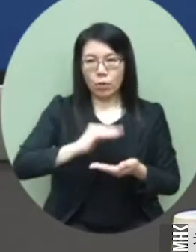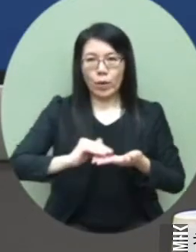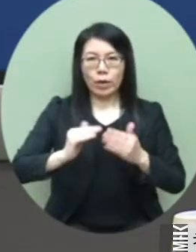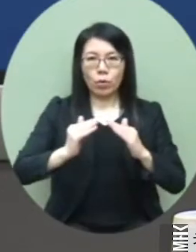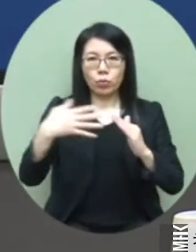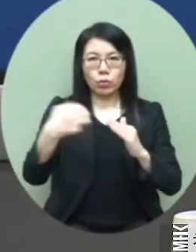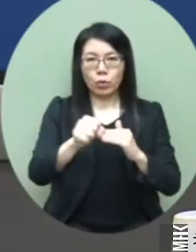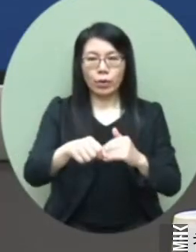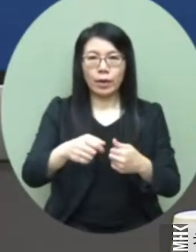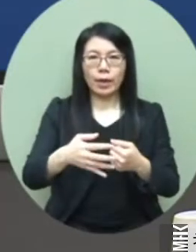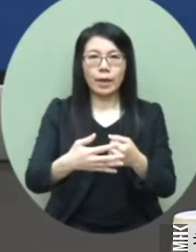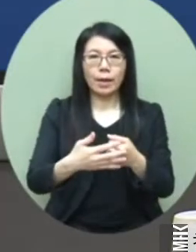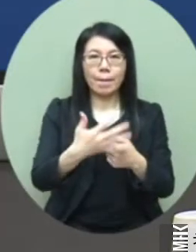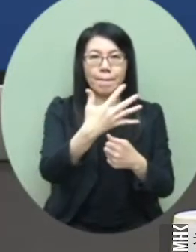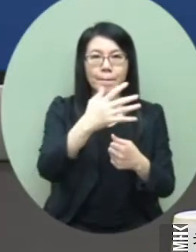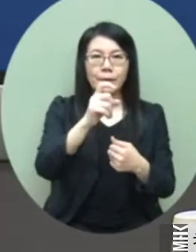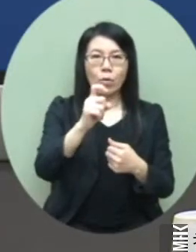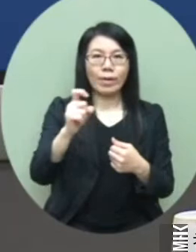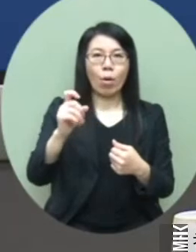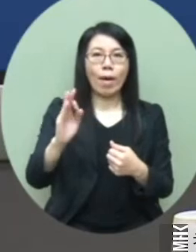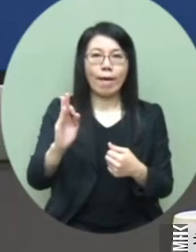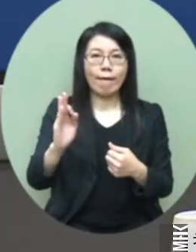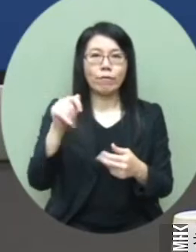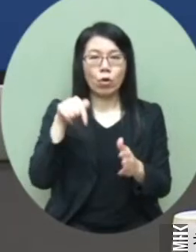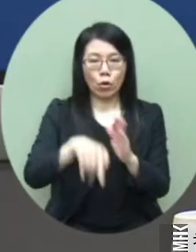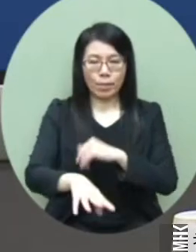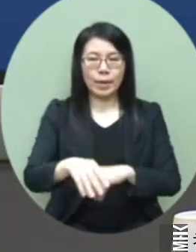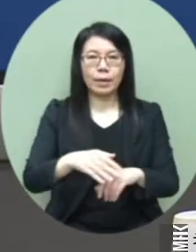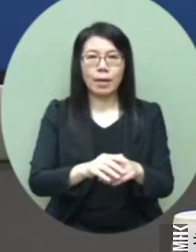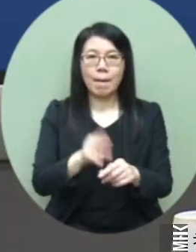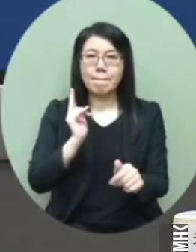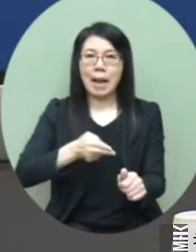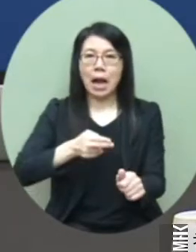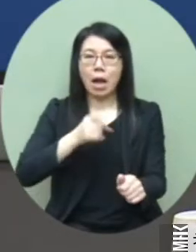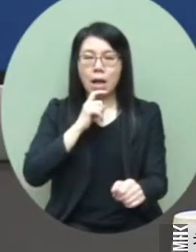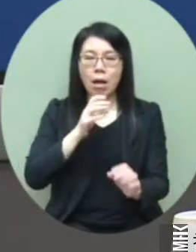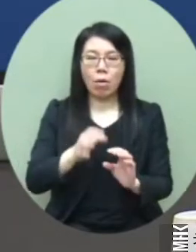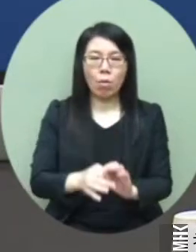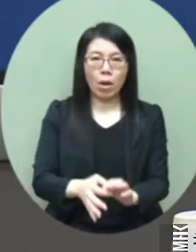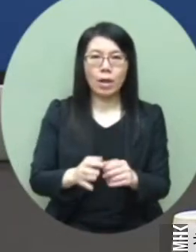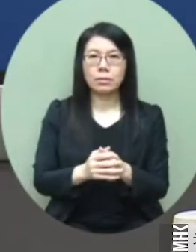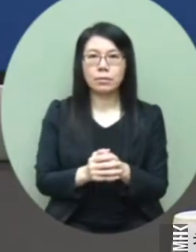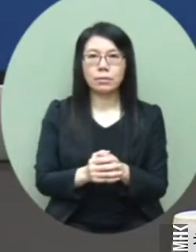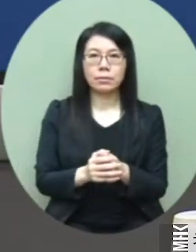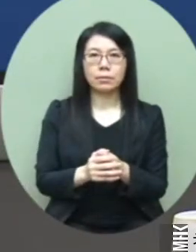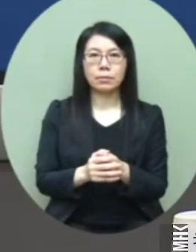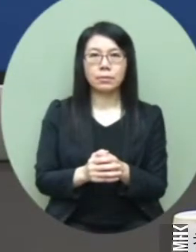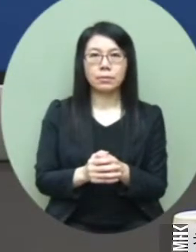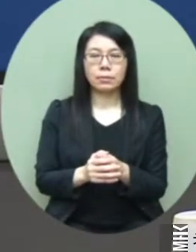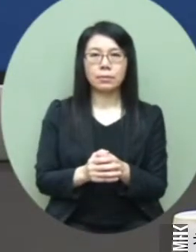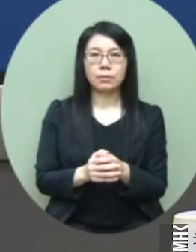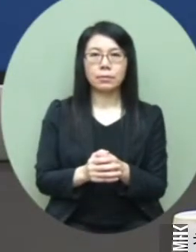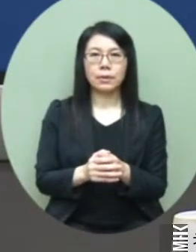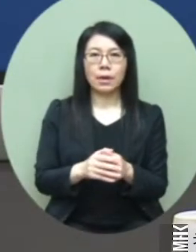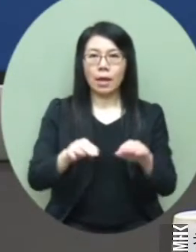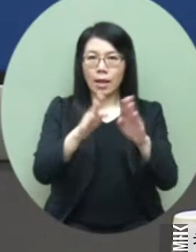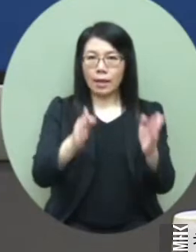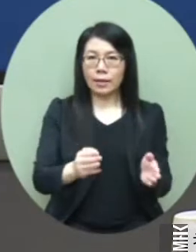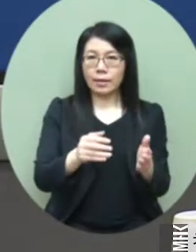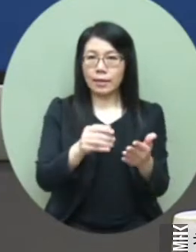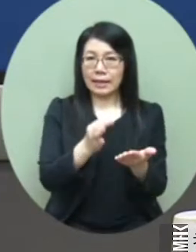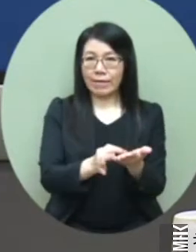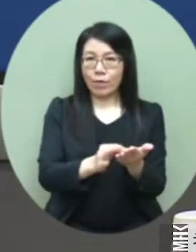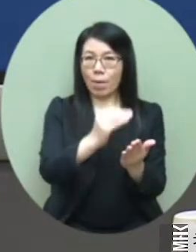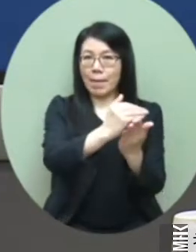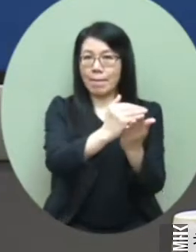Cap 599F as far as scheduled premises are concerned. But every decision is made